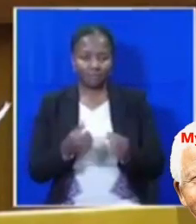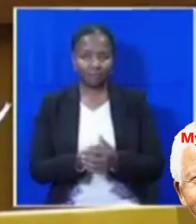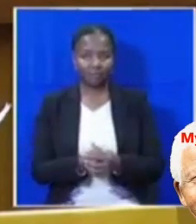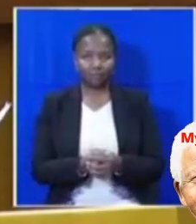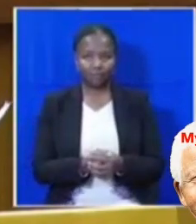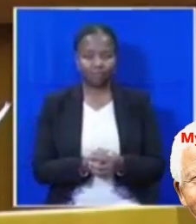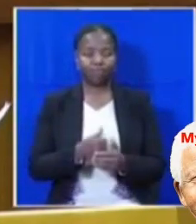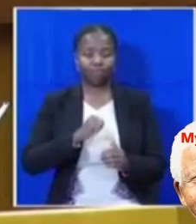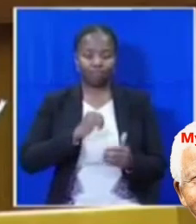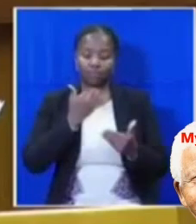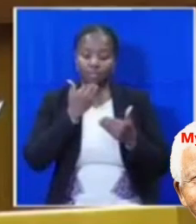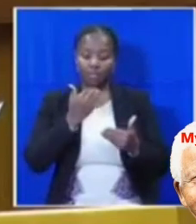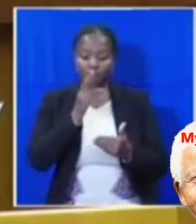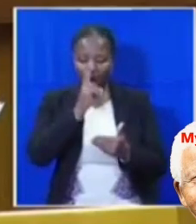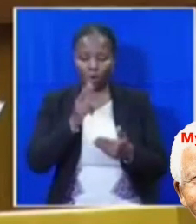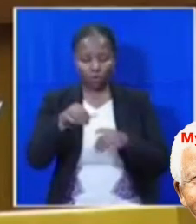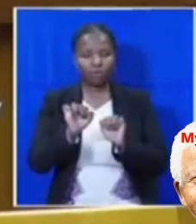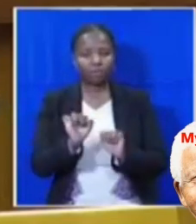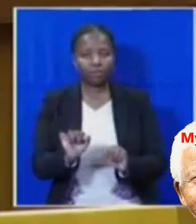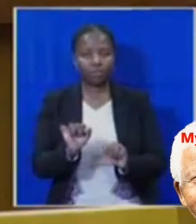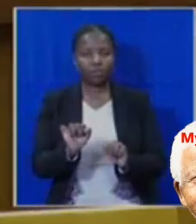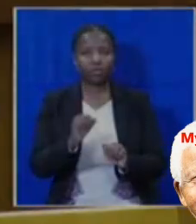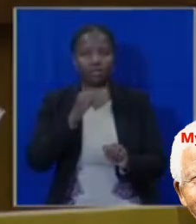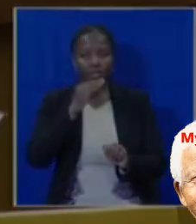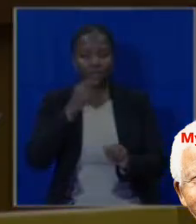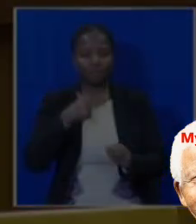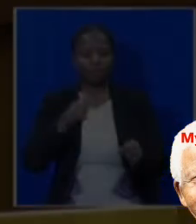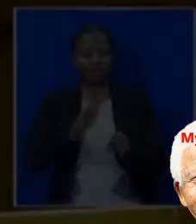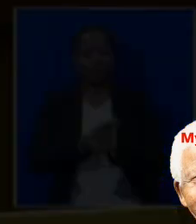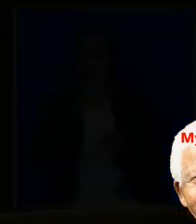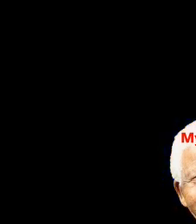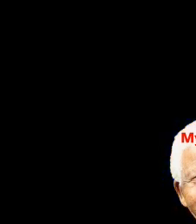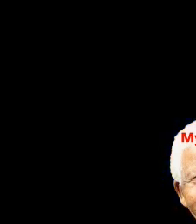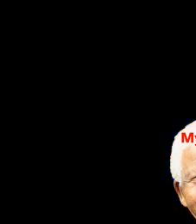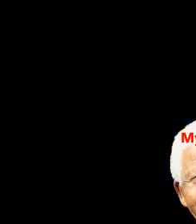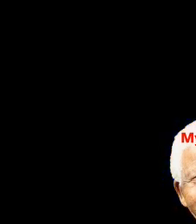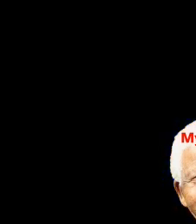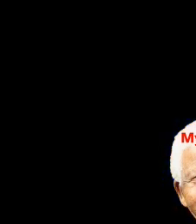Thank you, Honorable Chairperson. I think we've made our statement and it's understood.